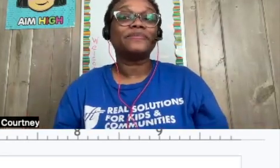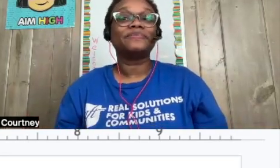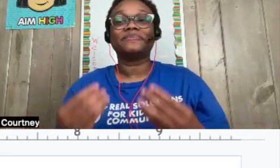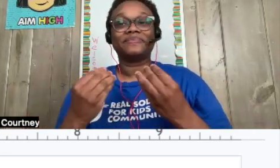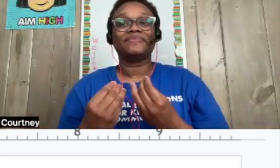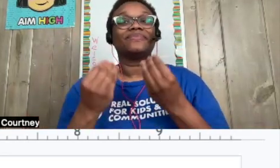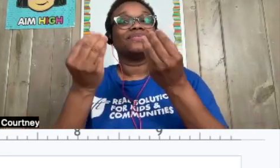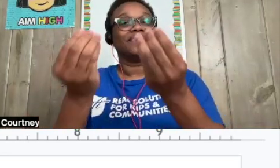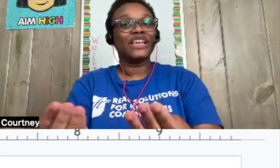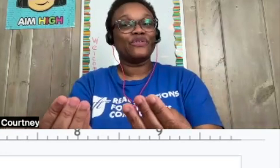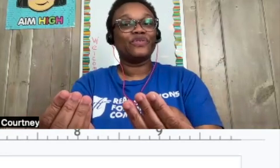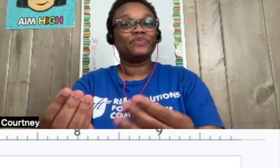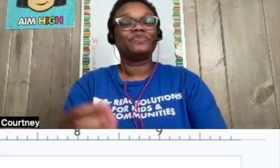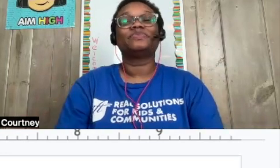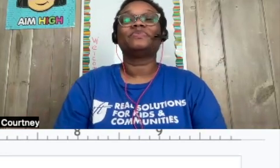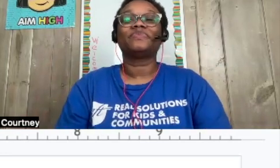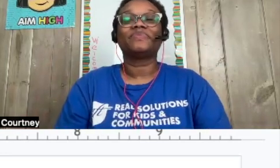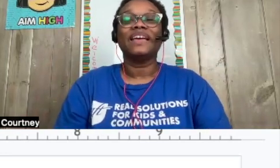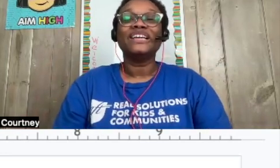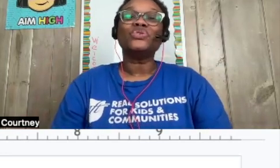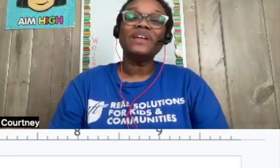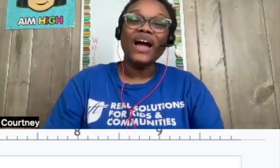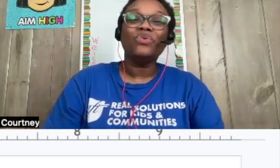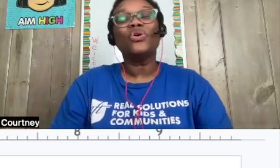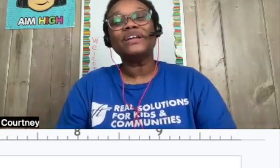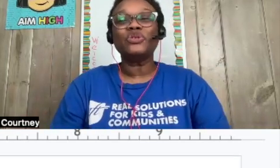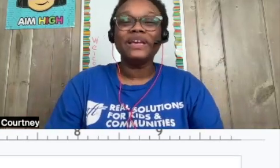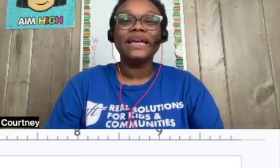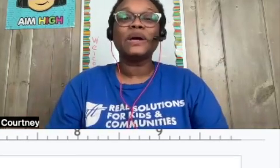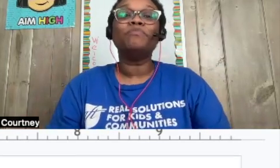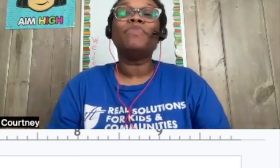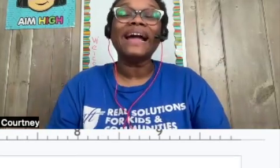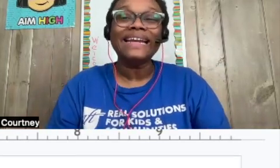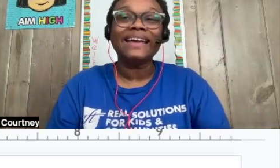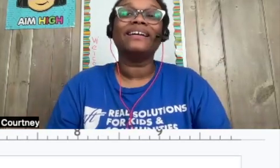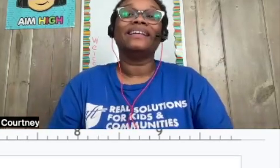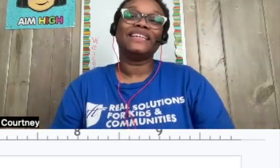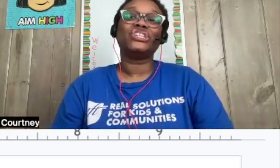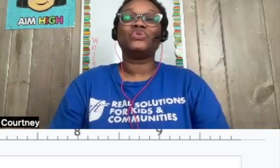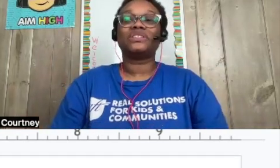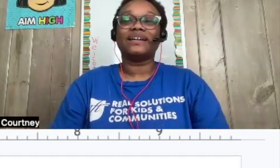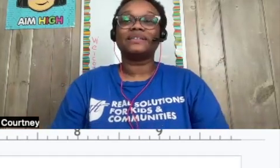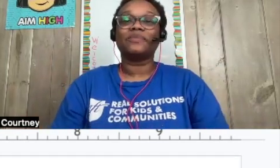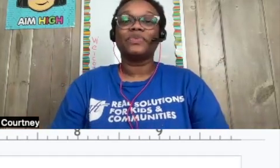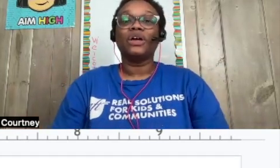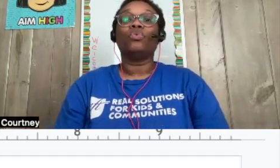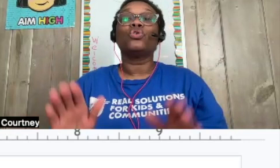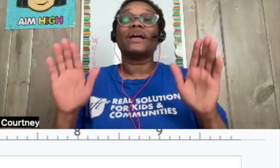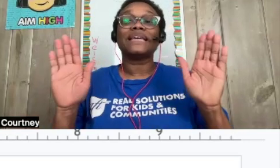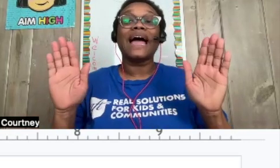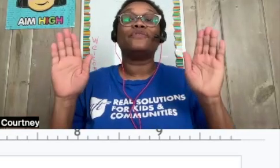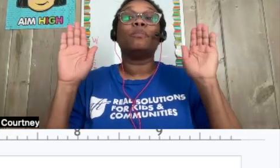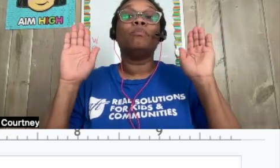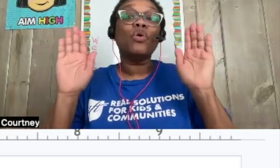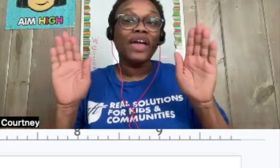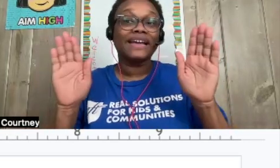that? Give. So now we're going to be combining these two signs. We're going